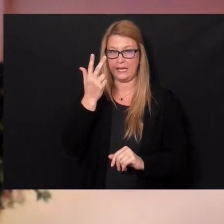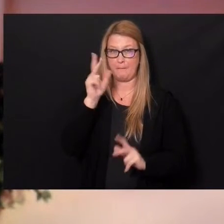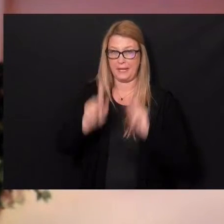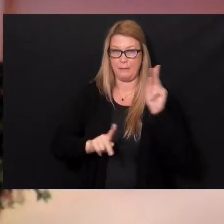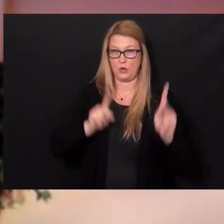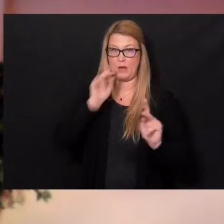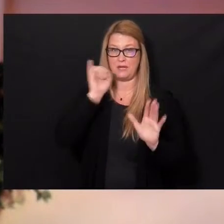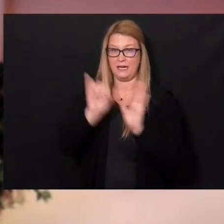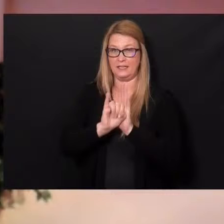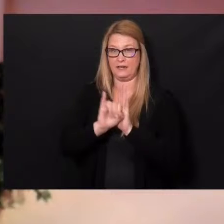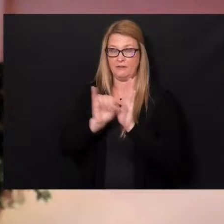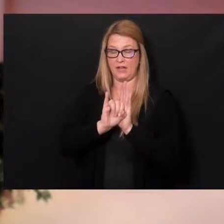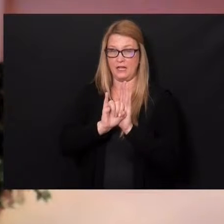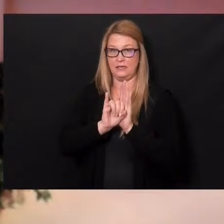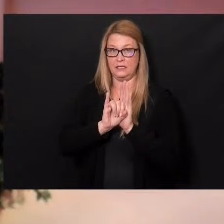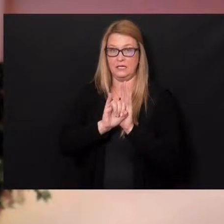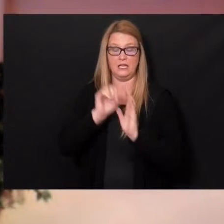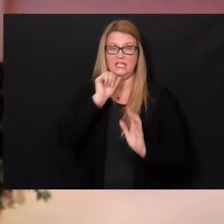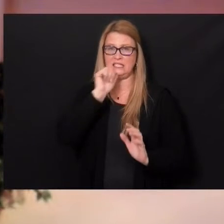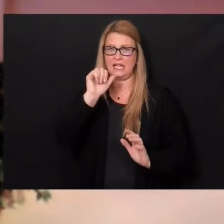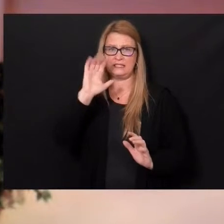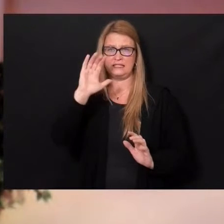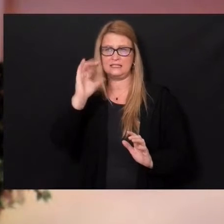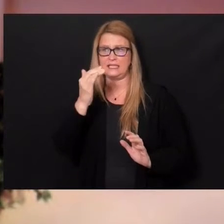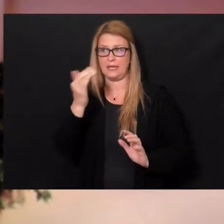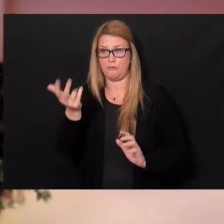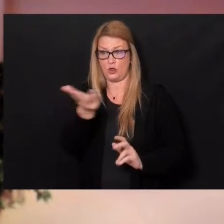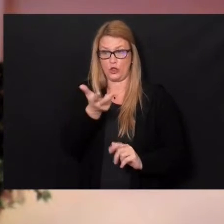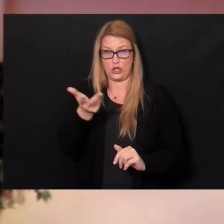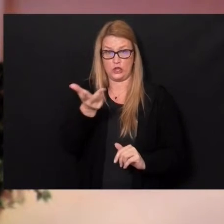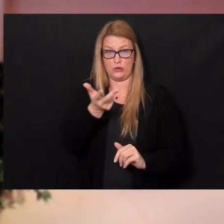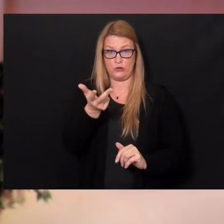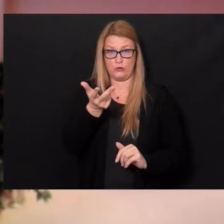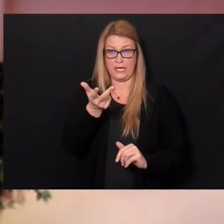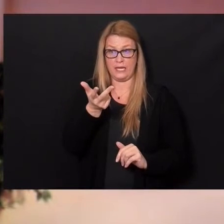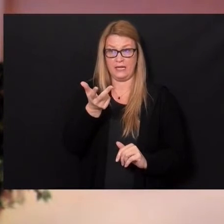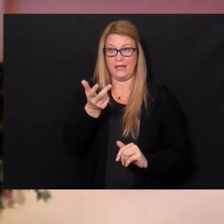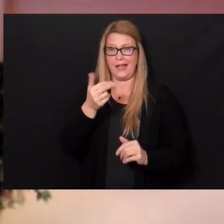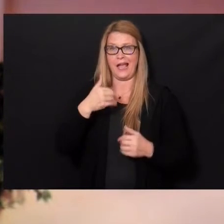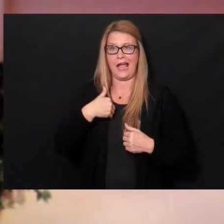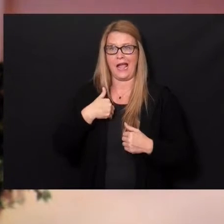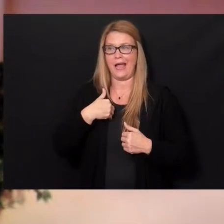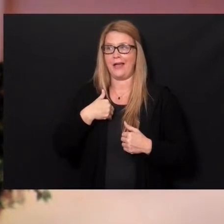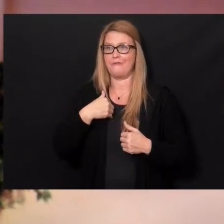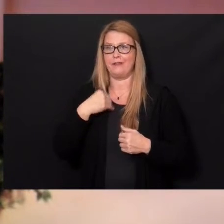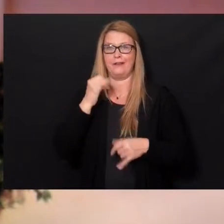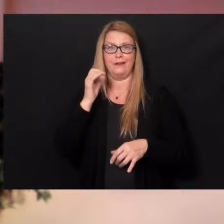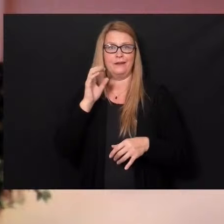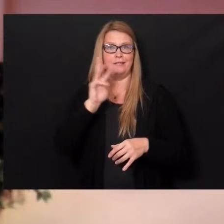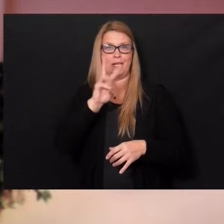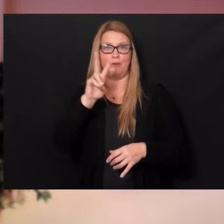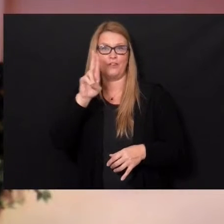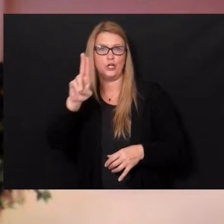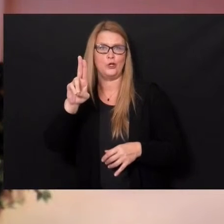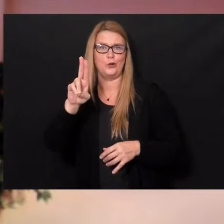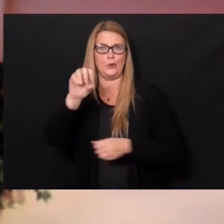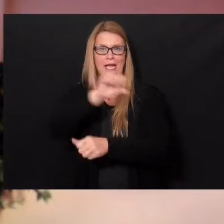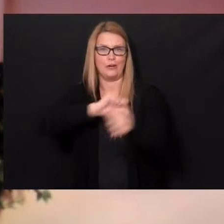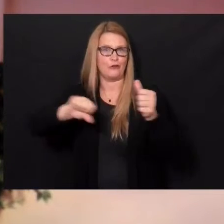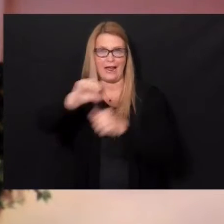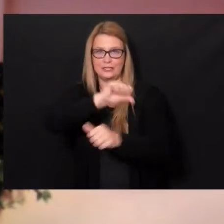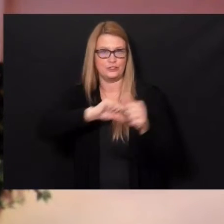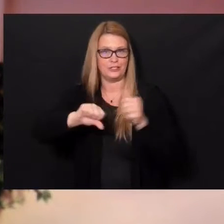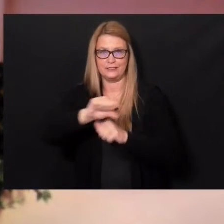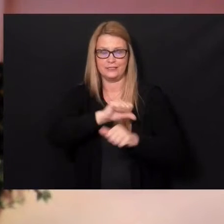look like that there's been any interaction with the campus component of the university.